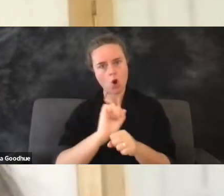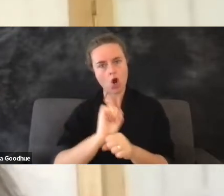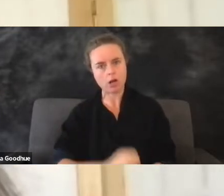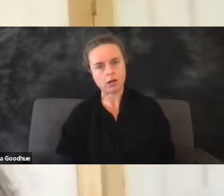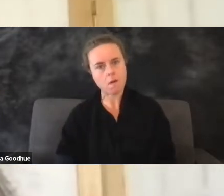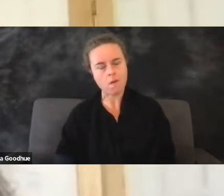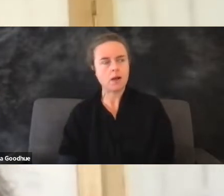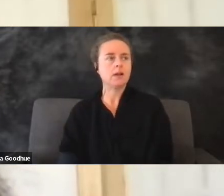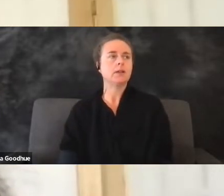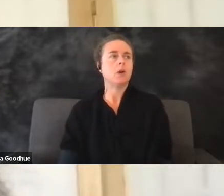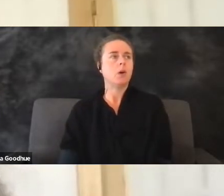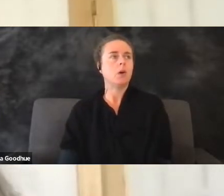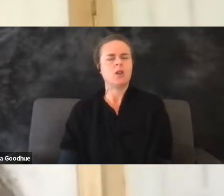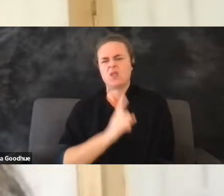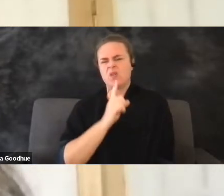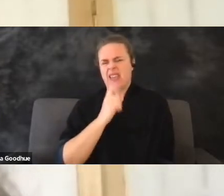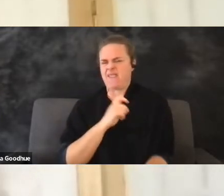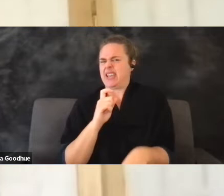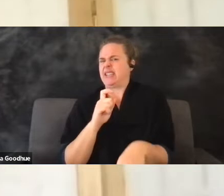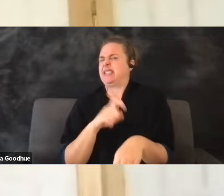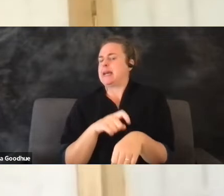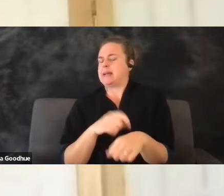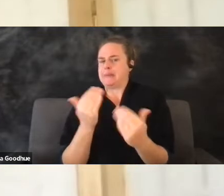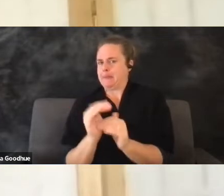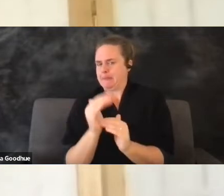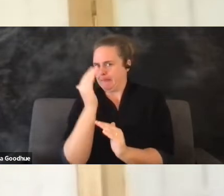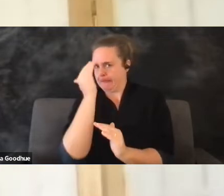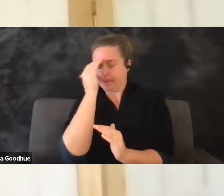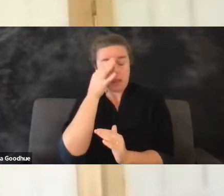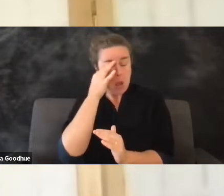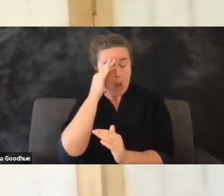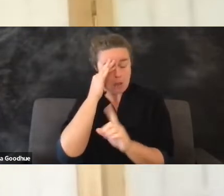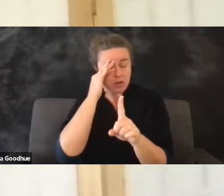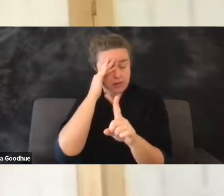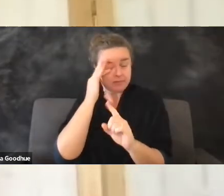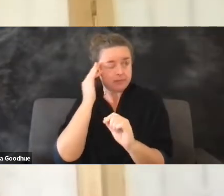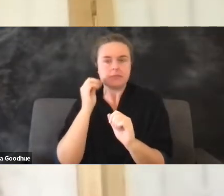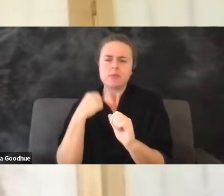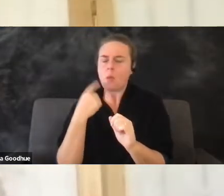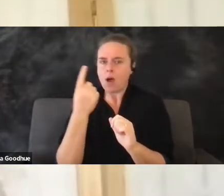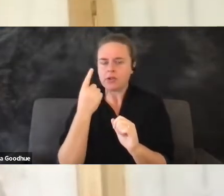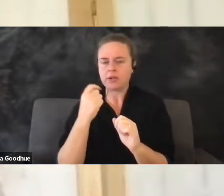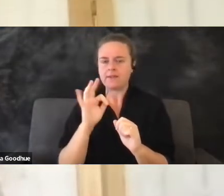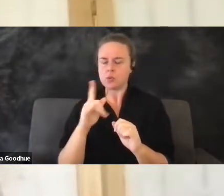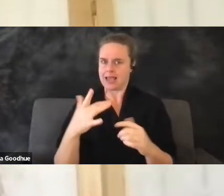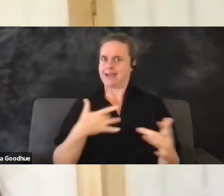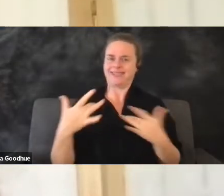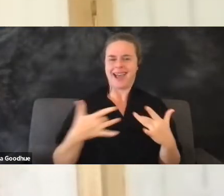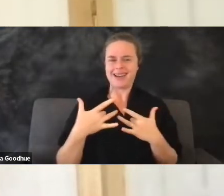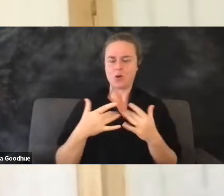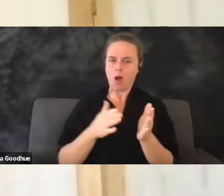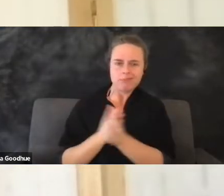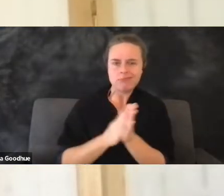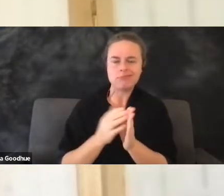if you wanted to give any lightning quick answers to things you're excited about or longing for where it comes to community